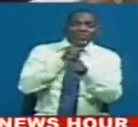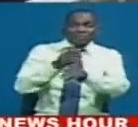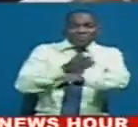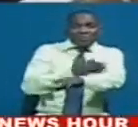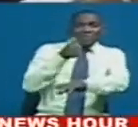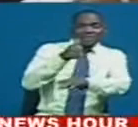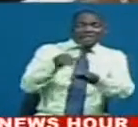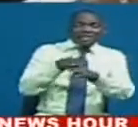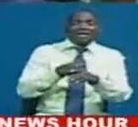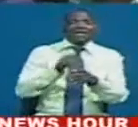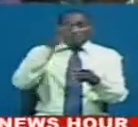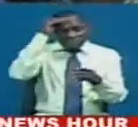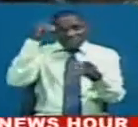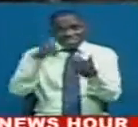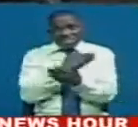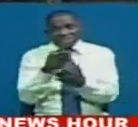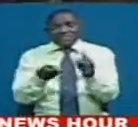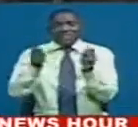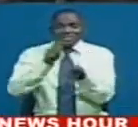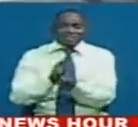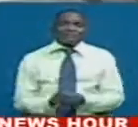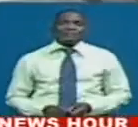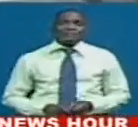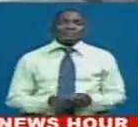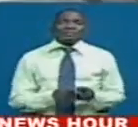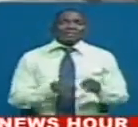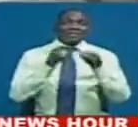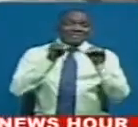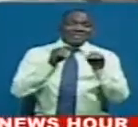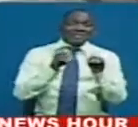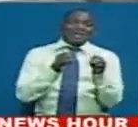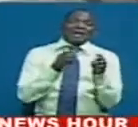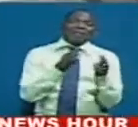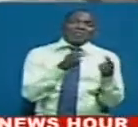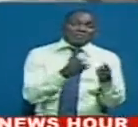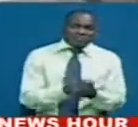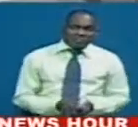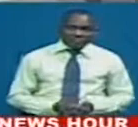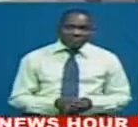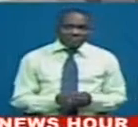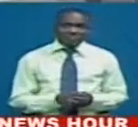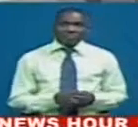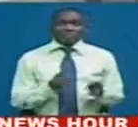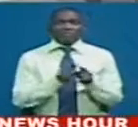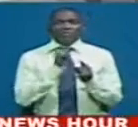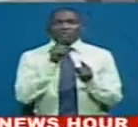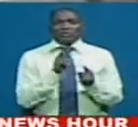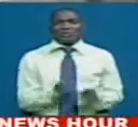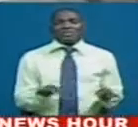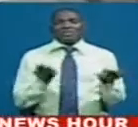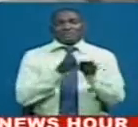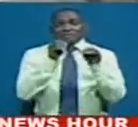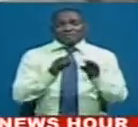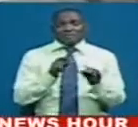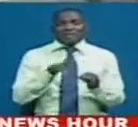regularly upgrade themselves to keep abreast of changing trends. Teaching methods are also important